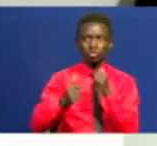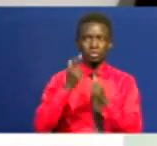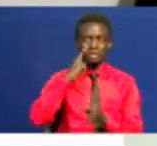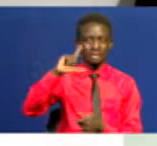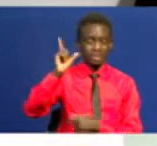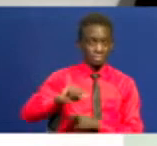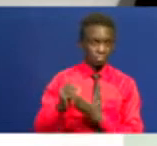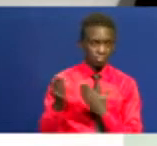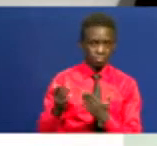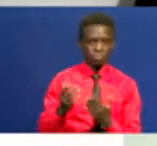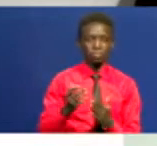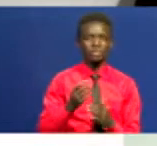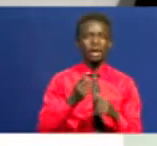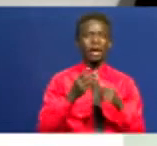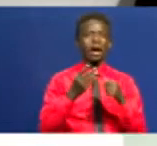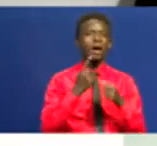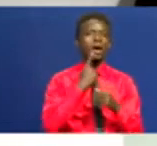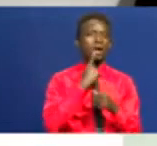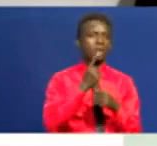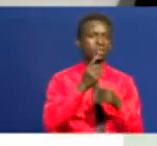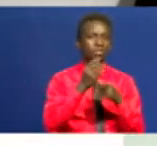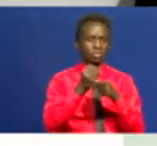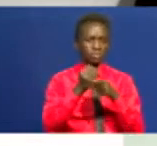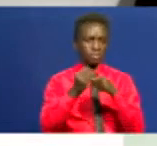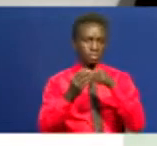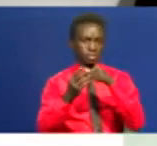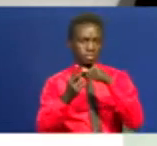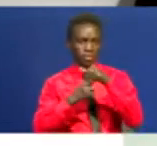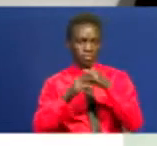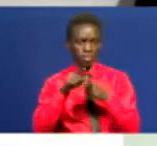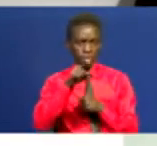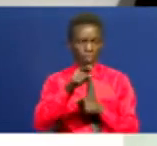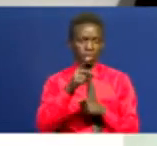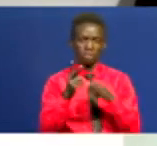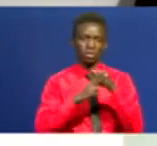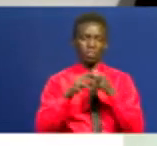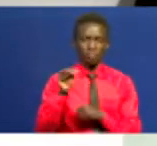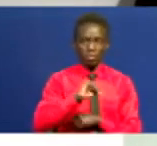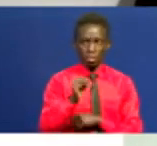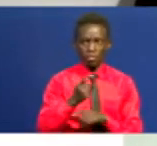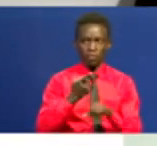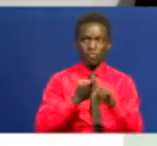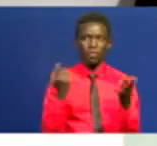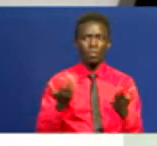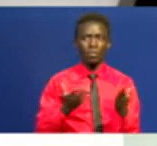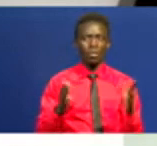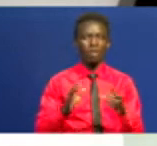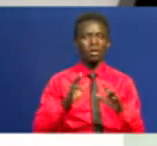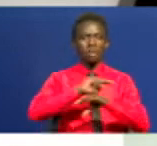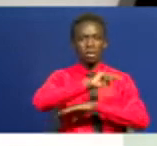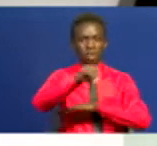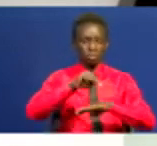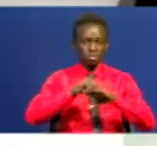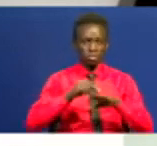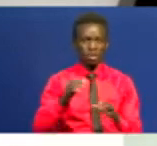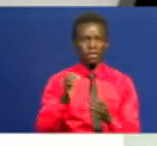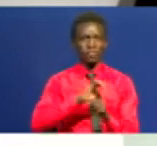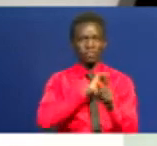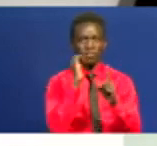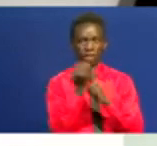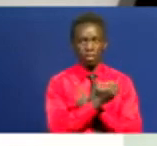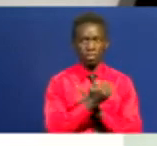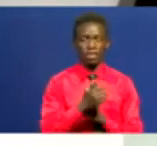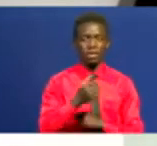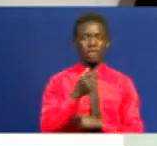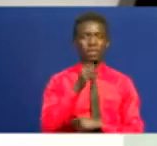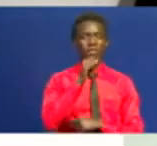105.7 million shillings through funding of the National Environment Trust Fund, the 0.5 megawatt power